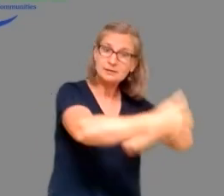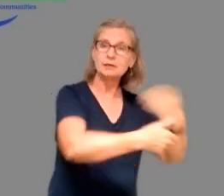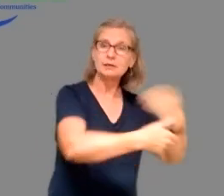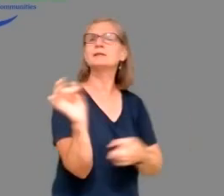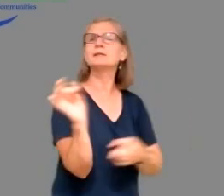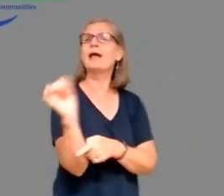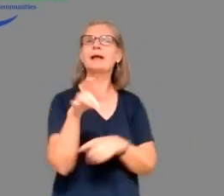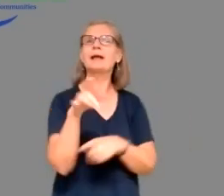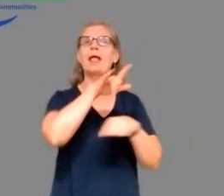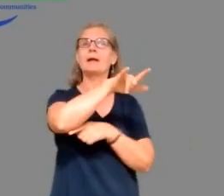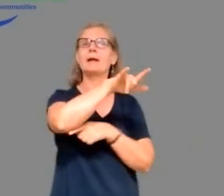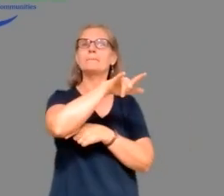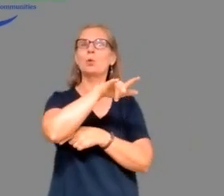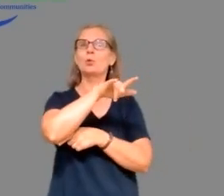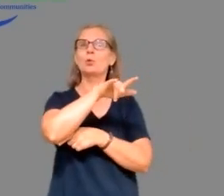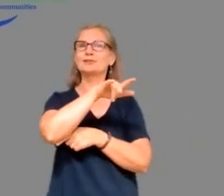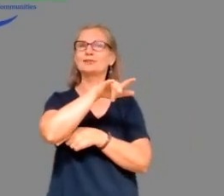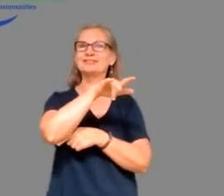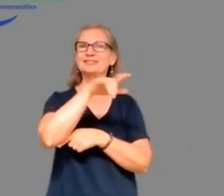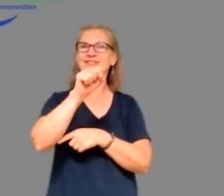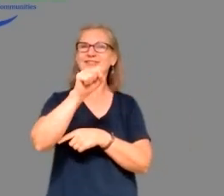airport security everywhere we go. But